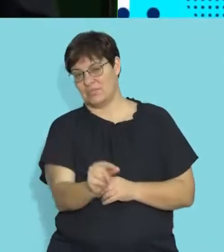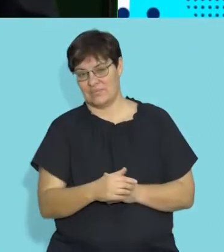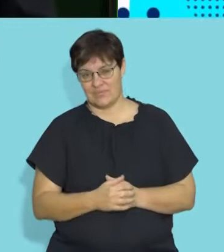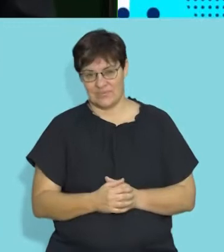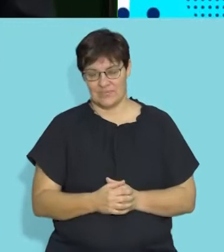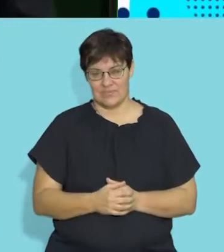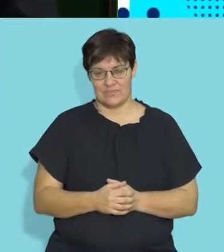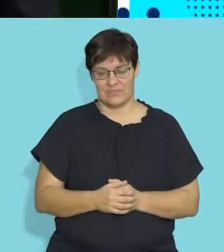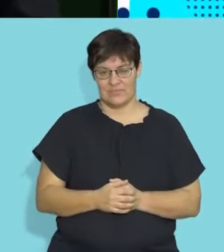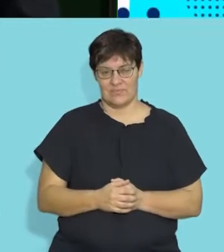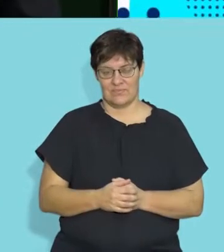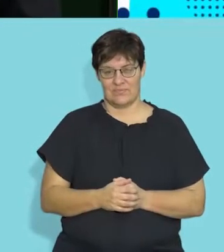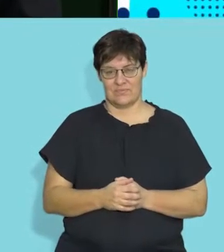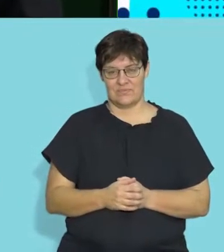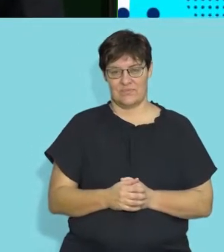jiffy.